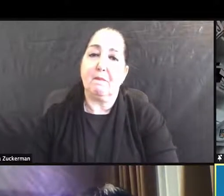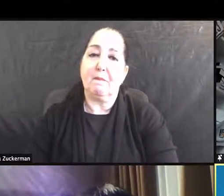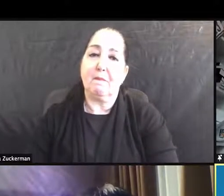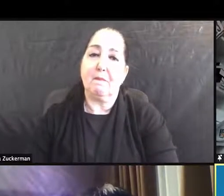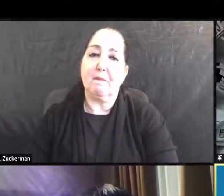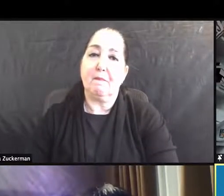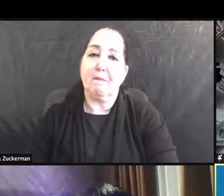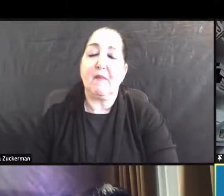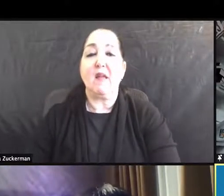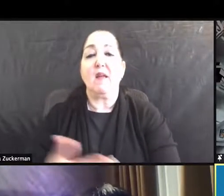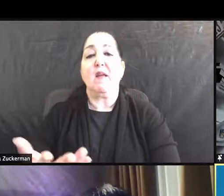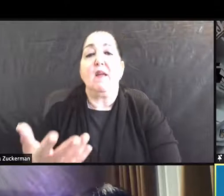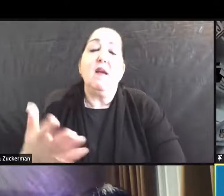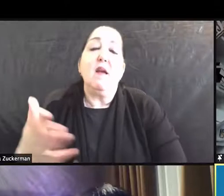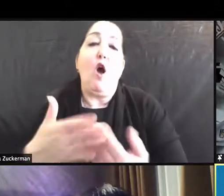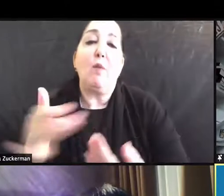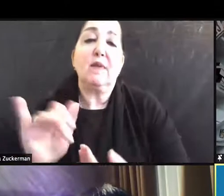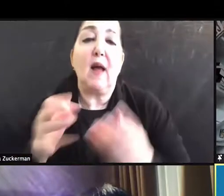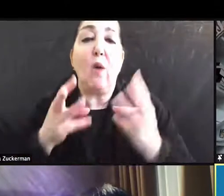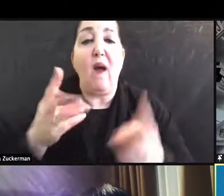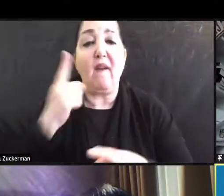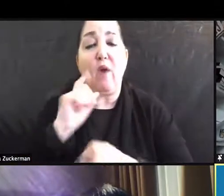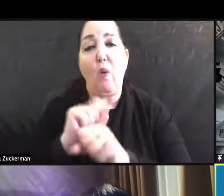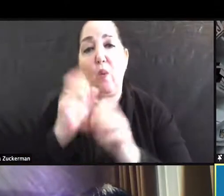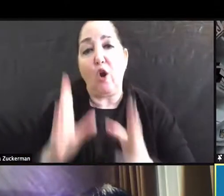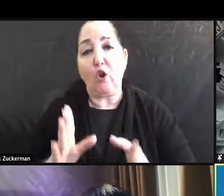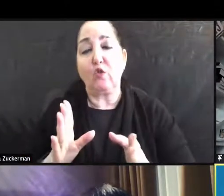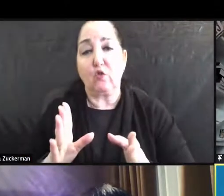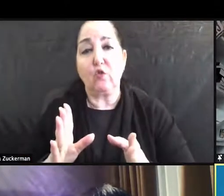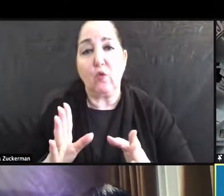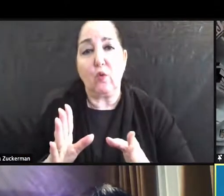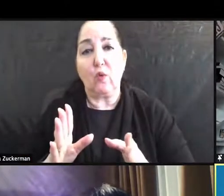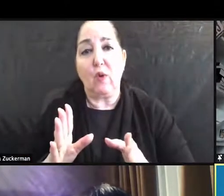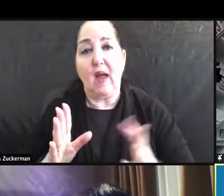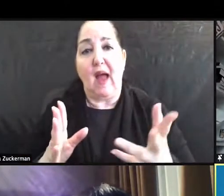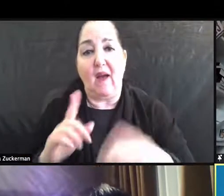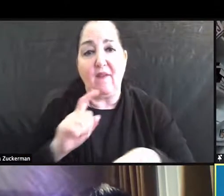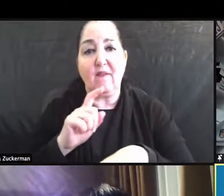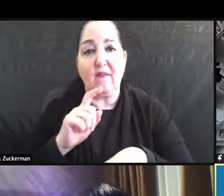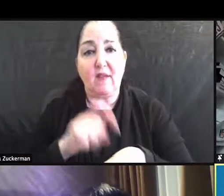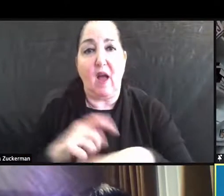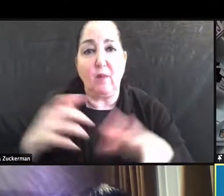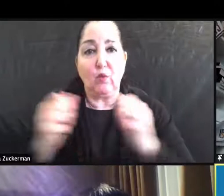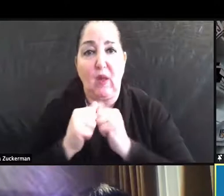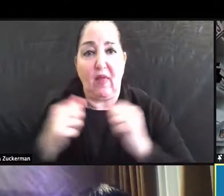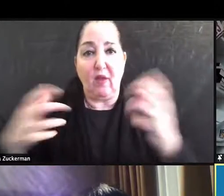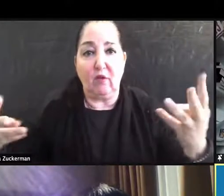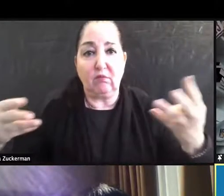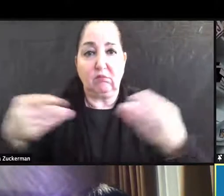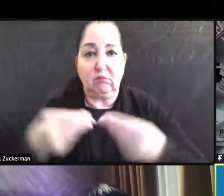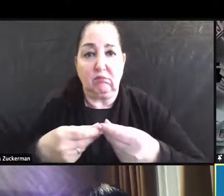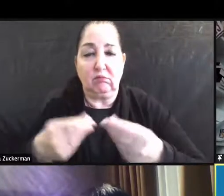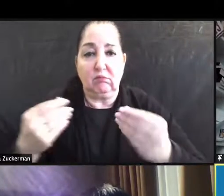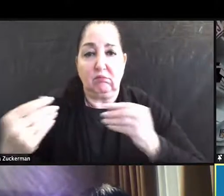a way for workers to spend time together. So together instead of what we understand